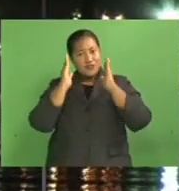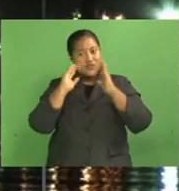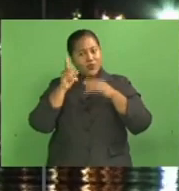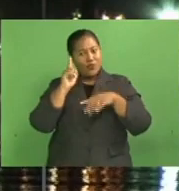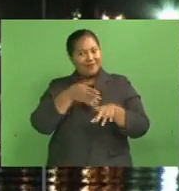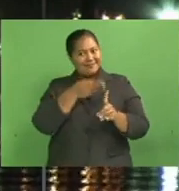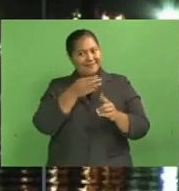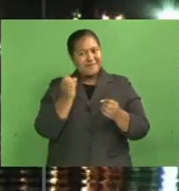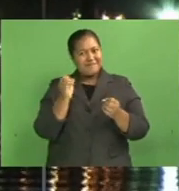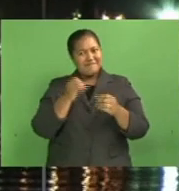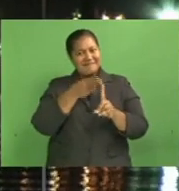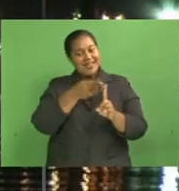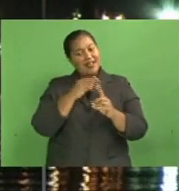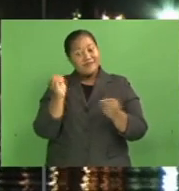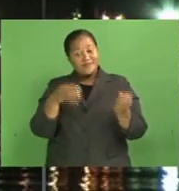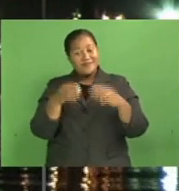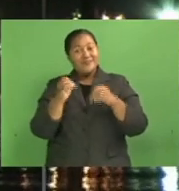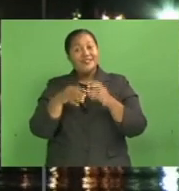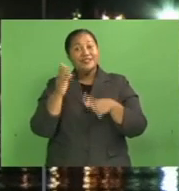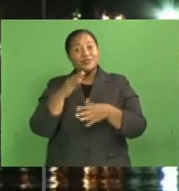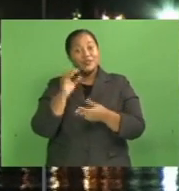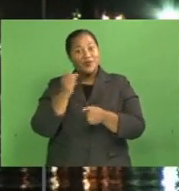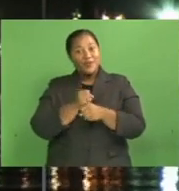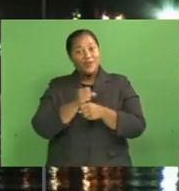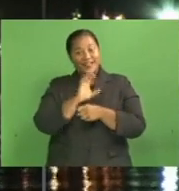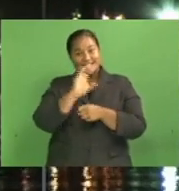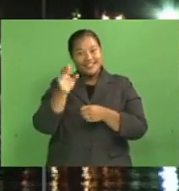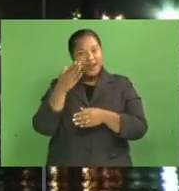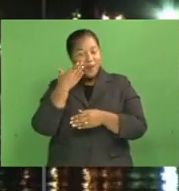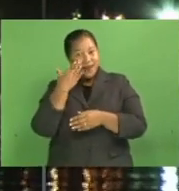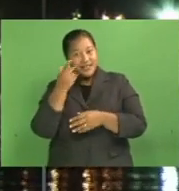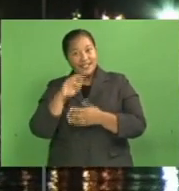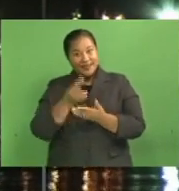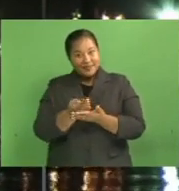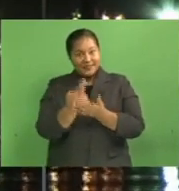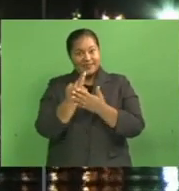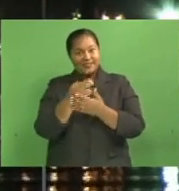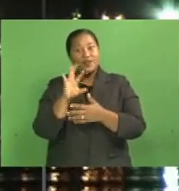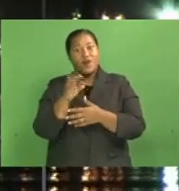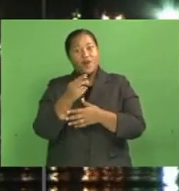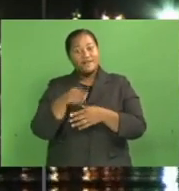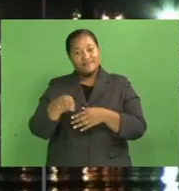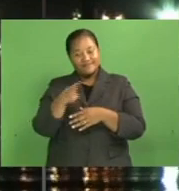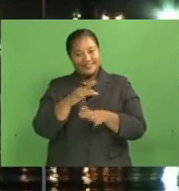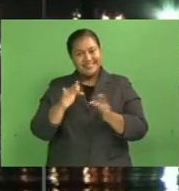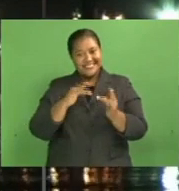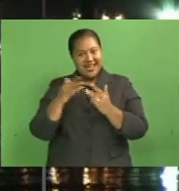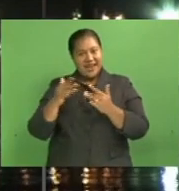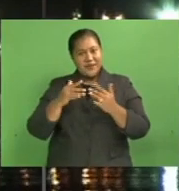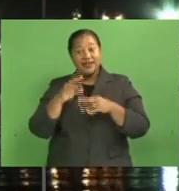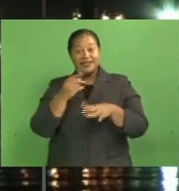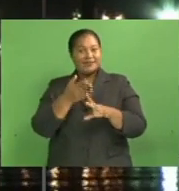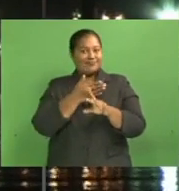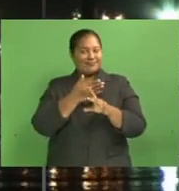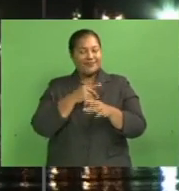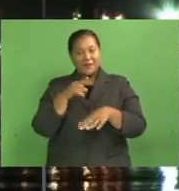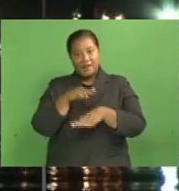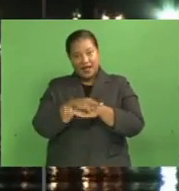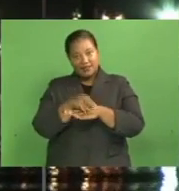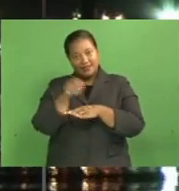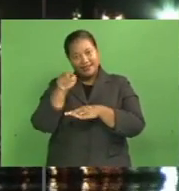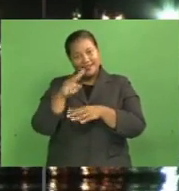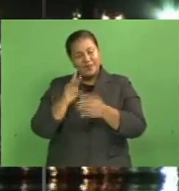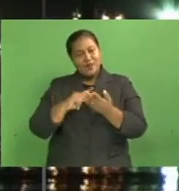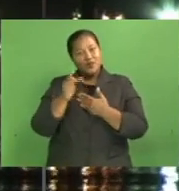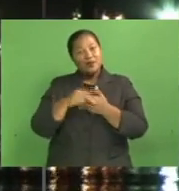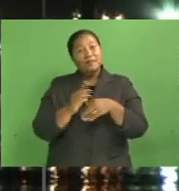main contributors to the community awareness and rehabilitation of ex-offenders network in recent months. This is a program under